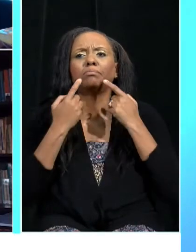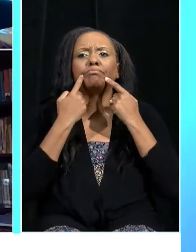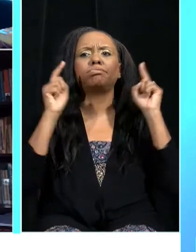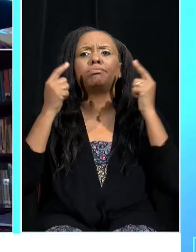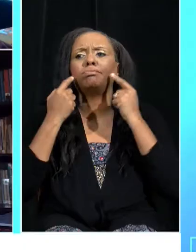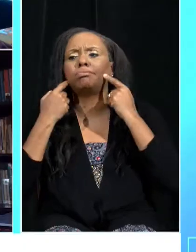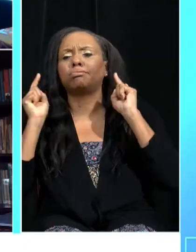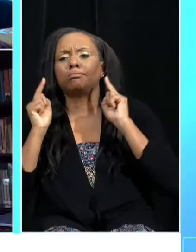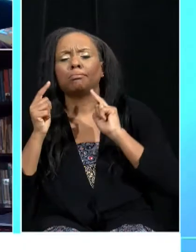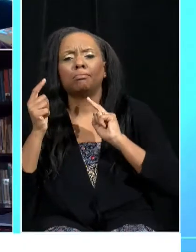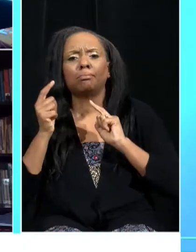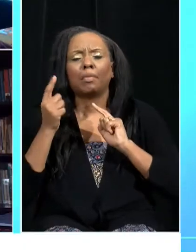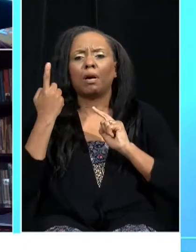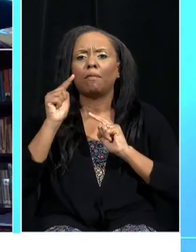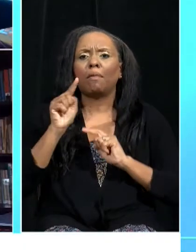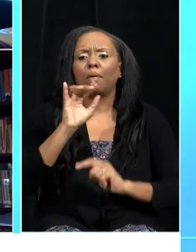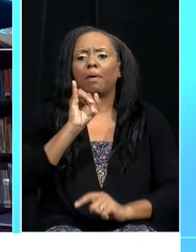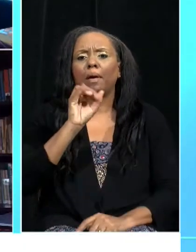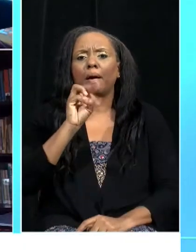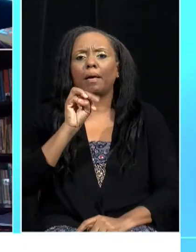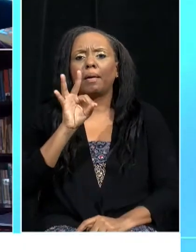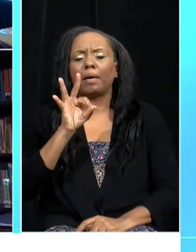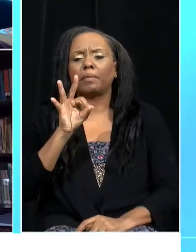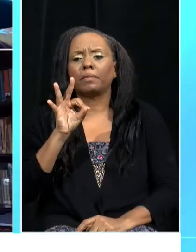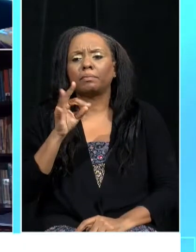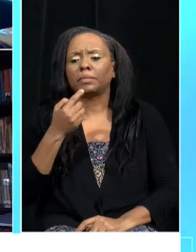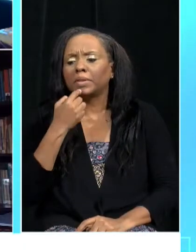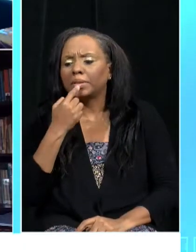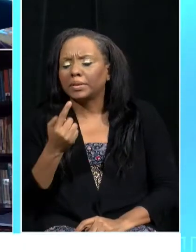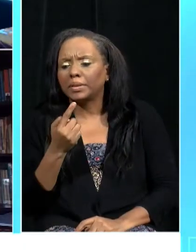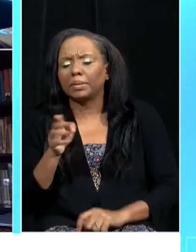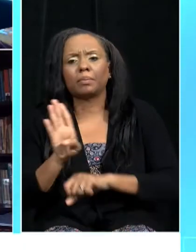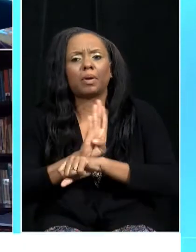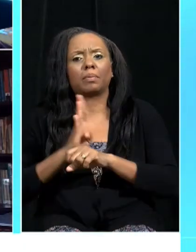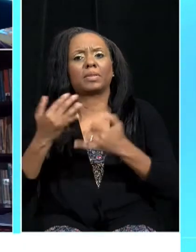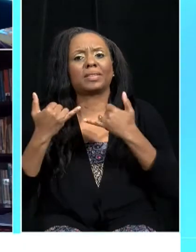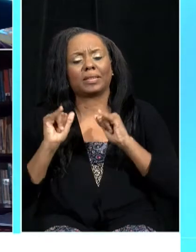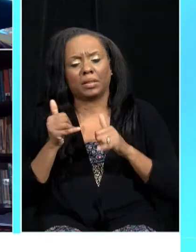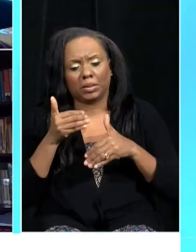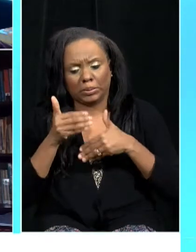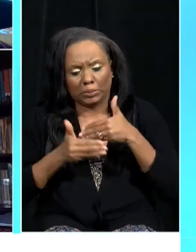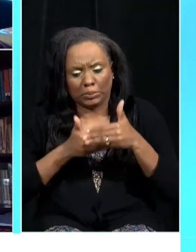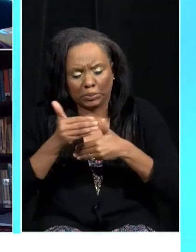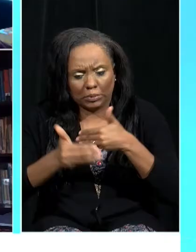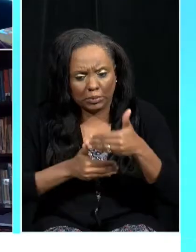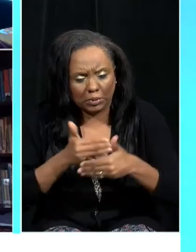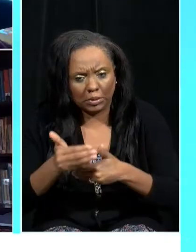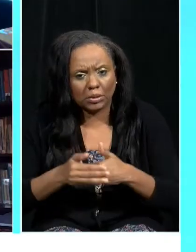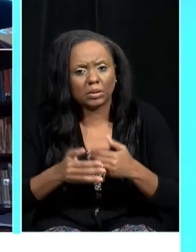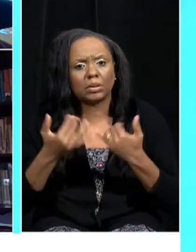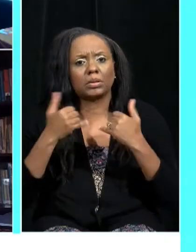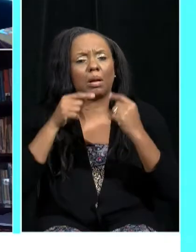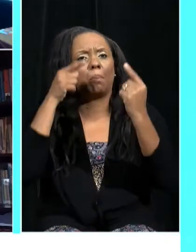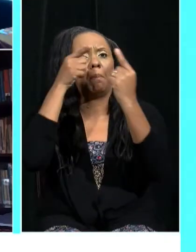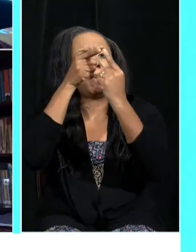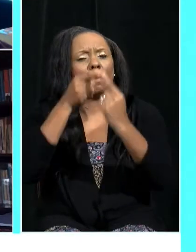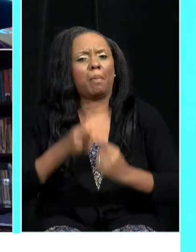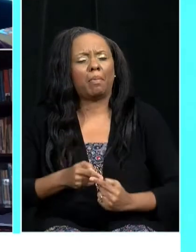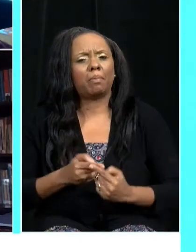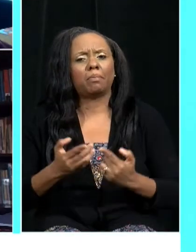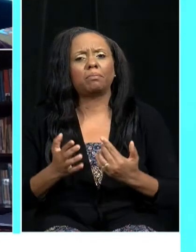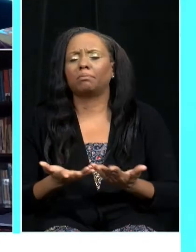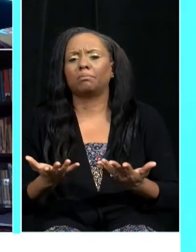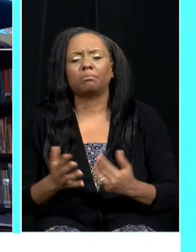that Barbados is still progressing on the track that it set in 2018? I'll come back to you, Yeah. Professor Wait,